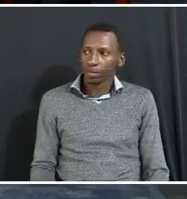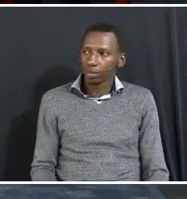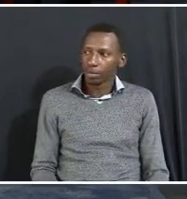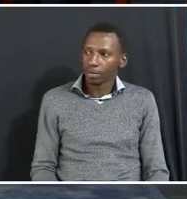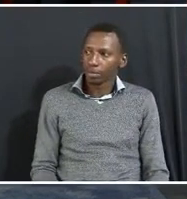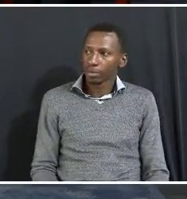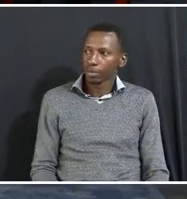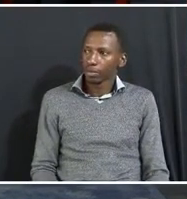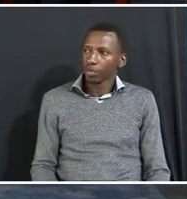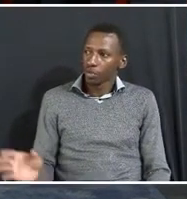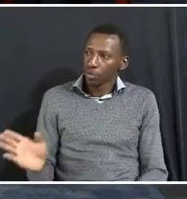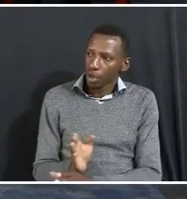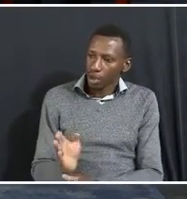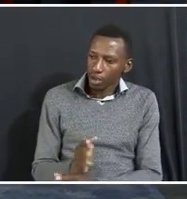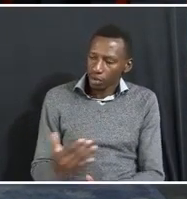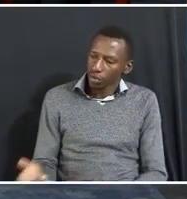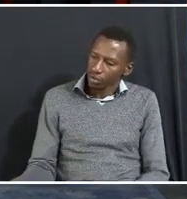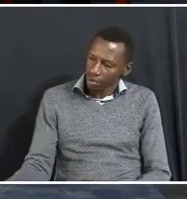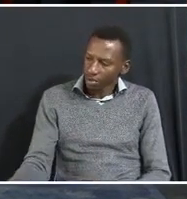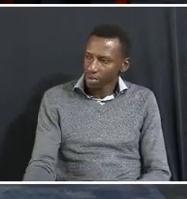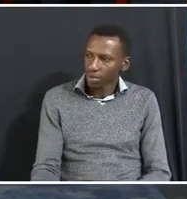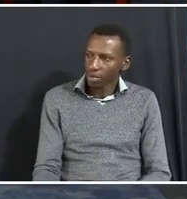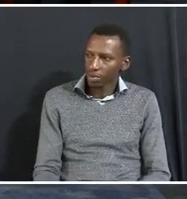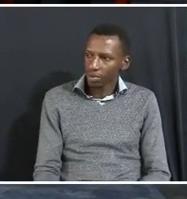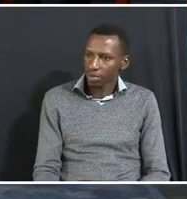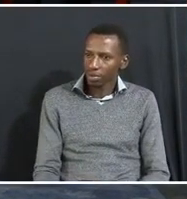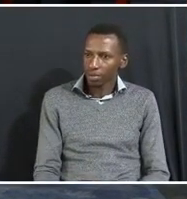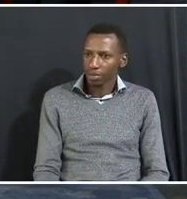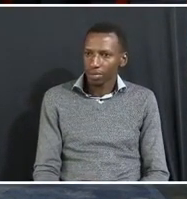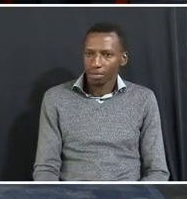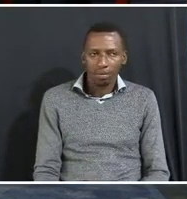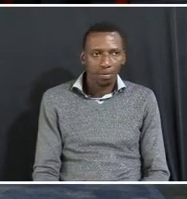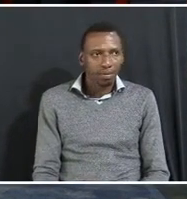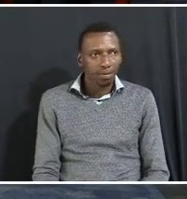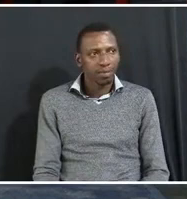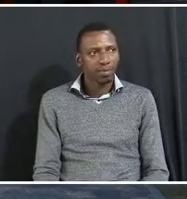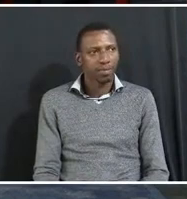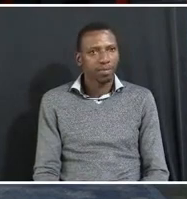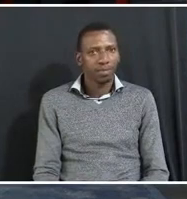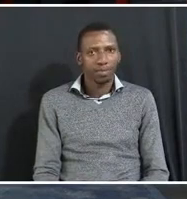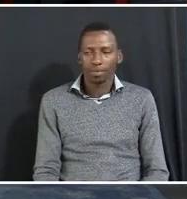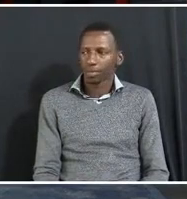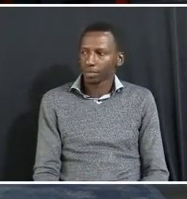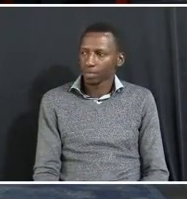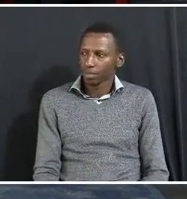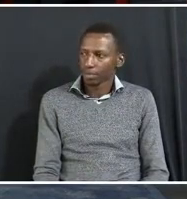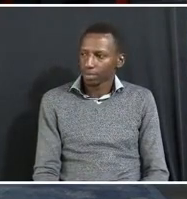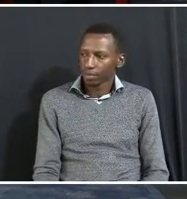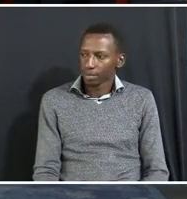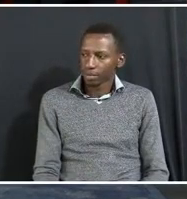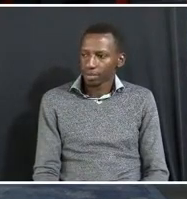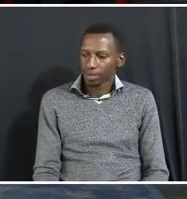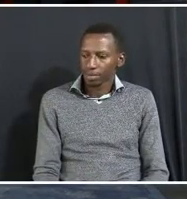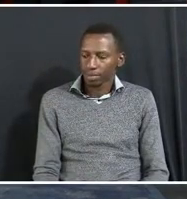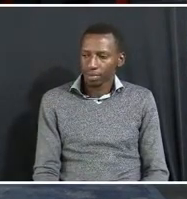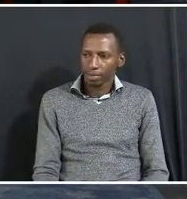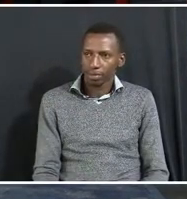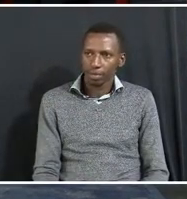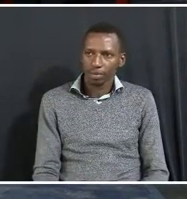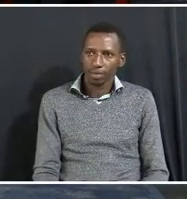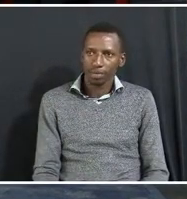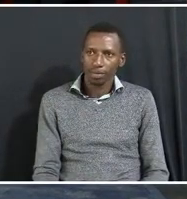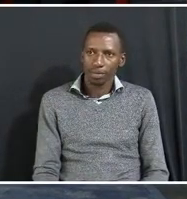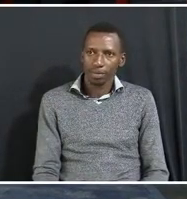be involved in the welfare ministry, how do I reach you, or how do I